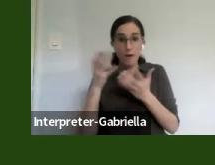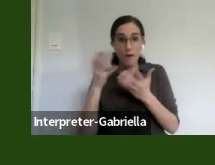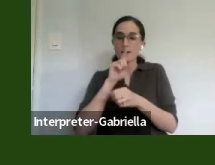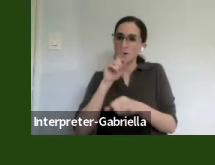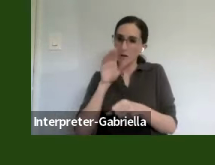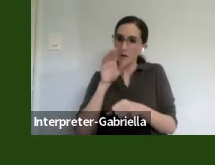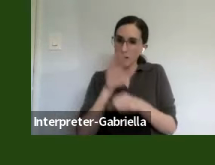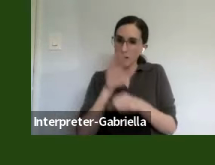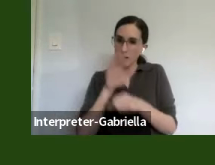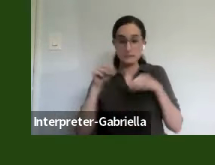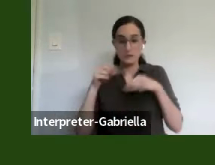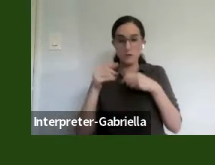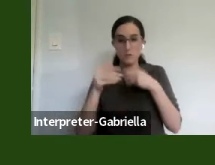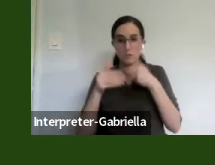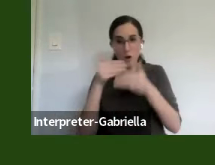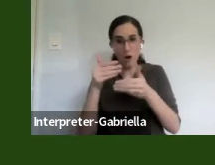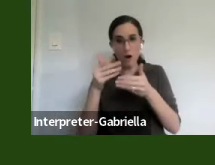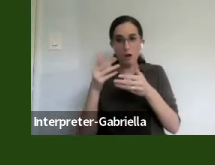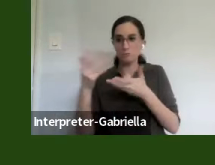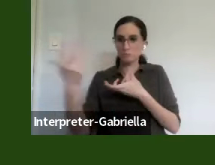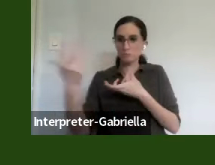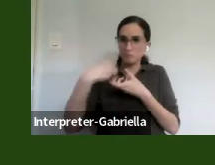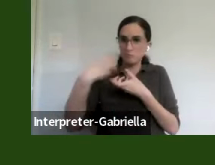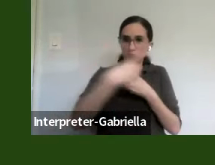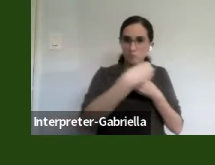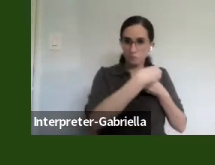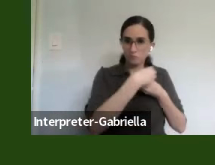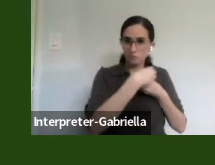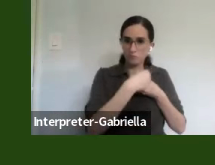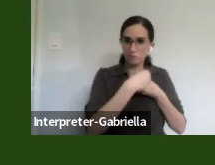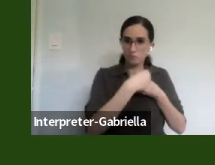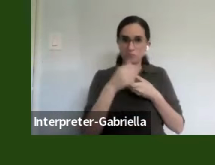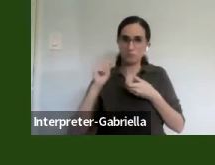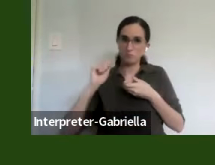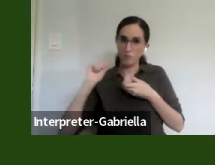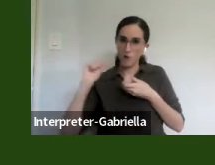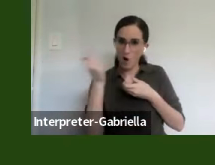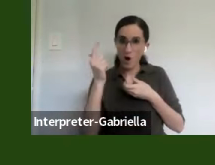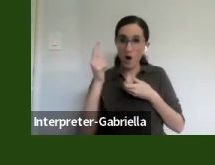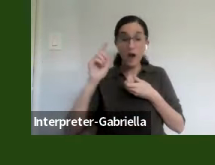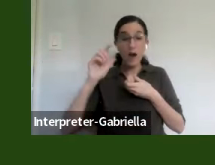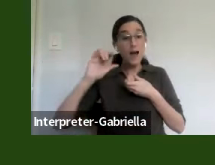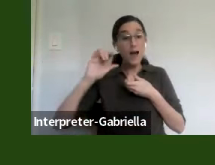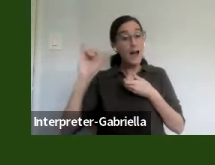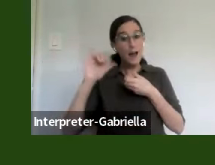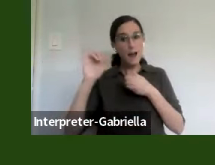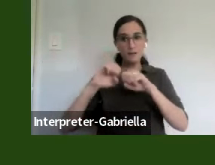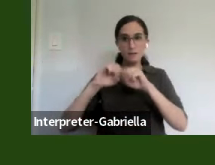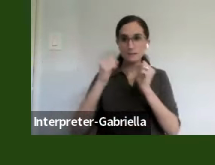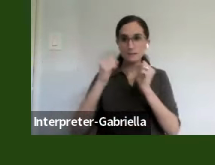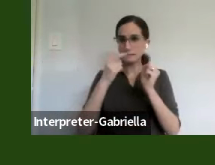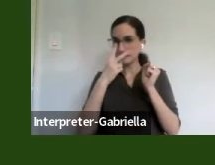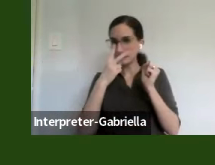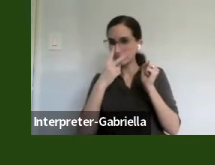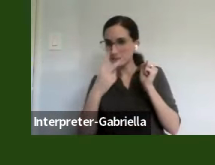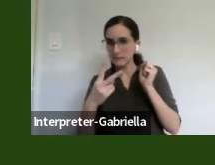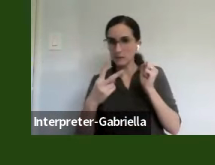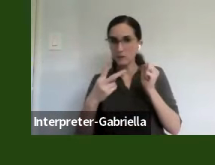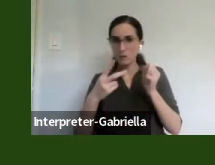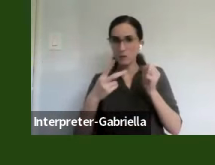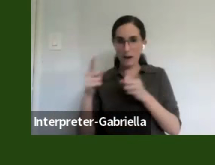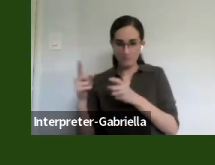se habló también hoy en la mañana, es la dedicación a lo que es un proceso de inclusividad y transparencia. A lot of